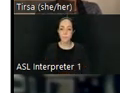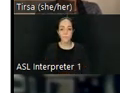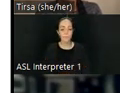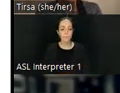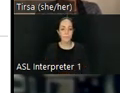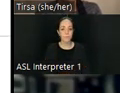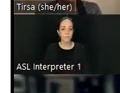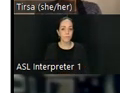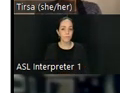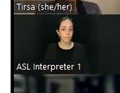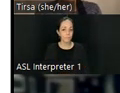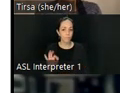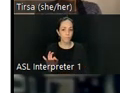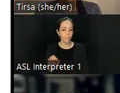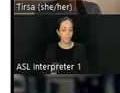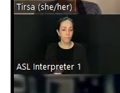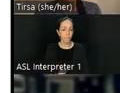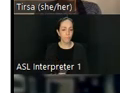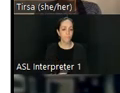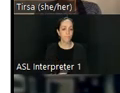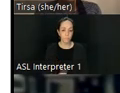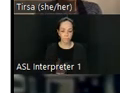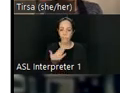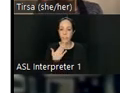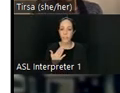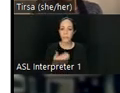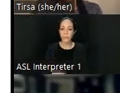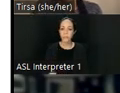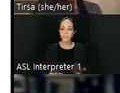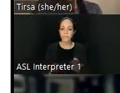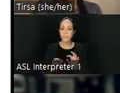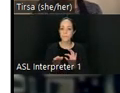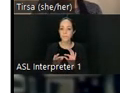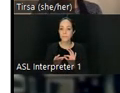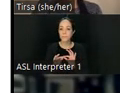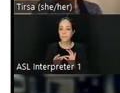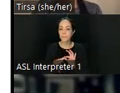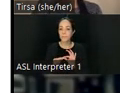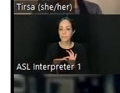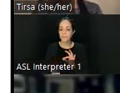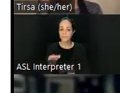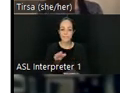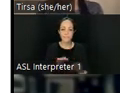Is it okay for us to move forward? Yes, thank you. Moving forward.